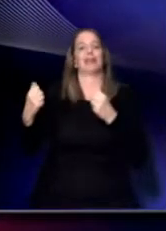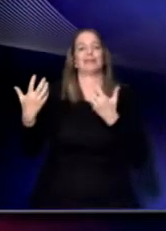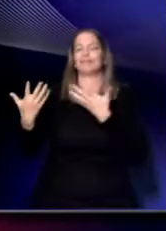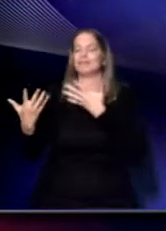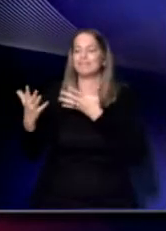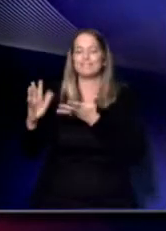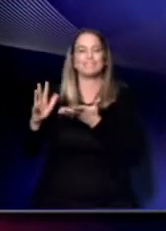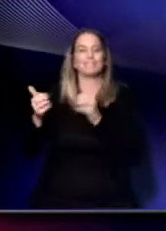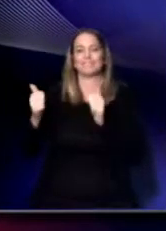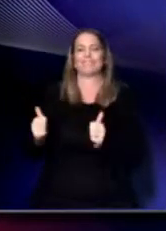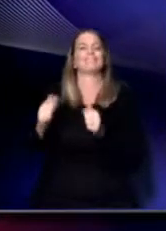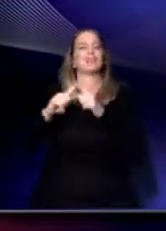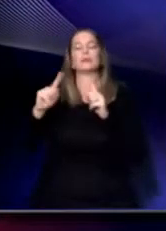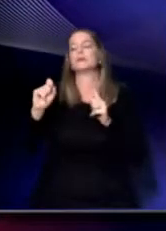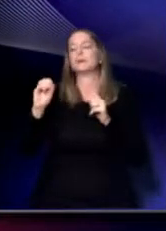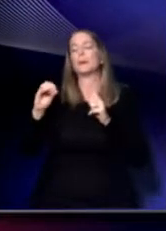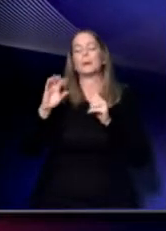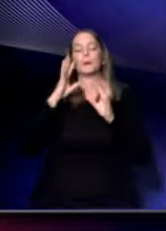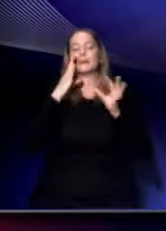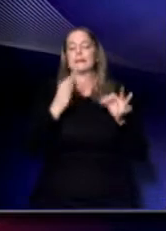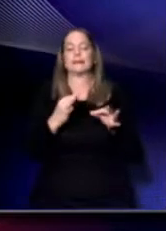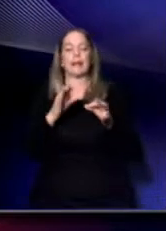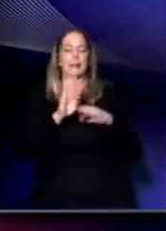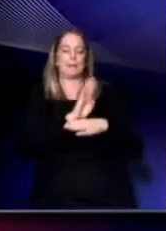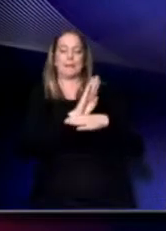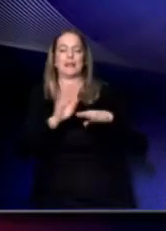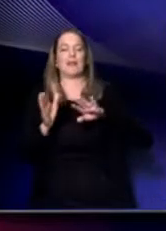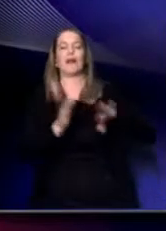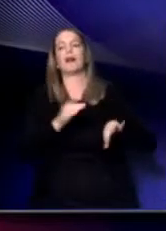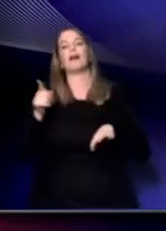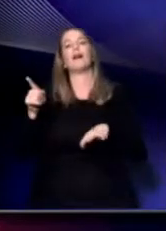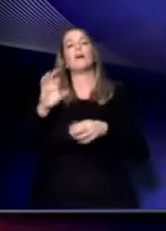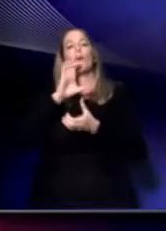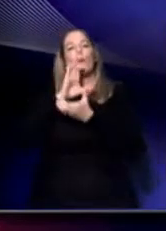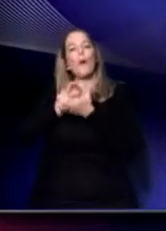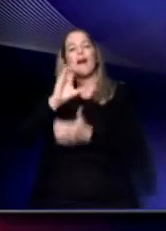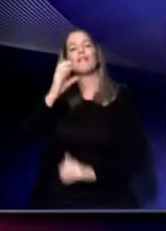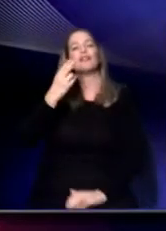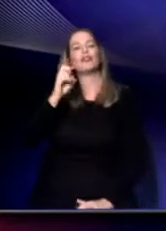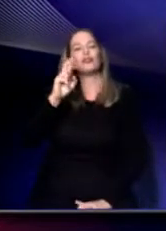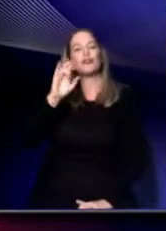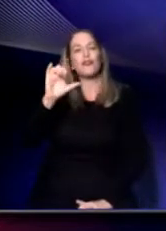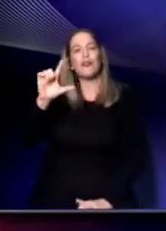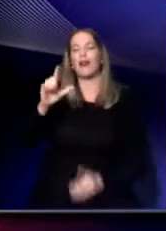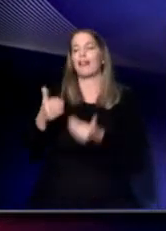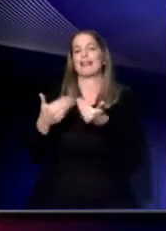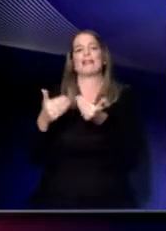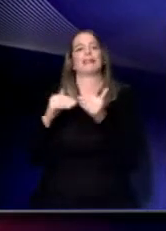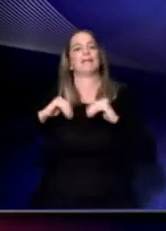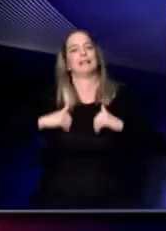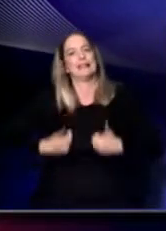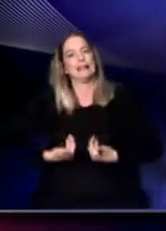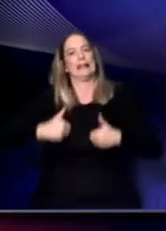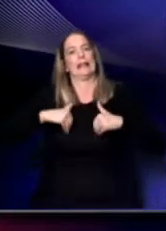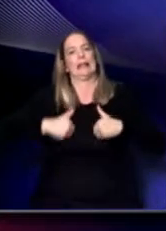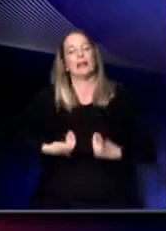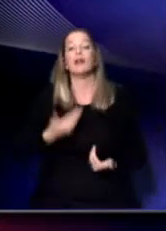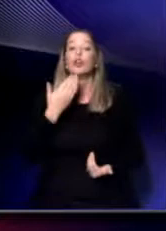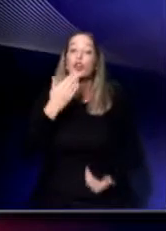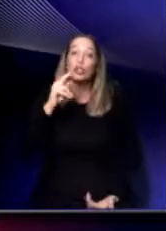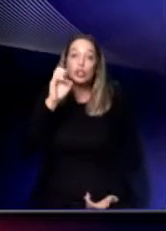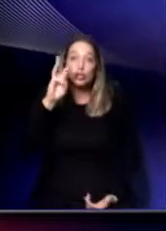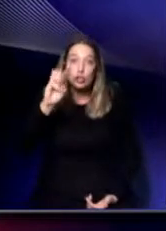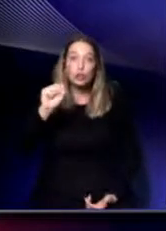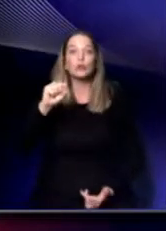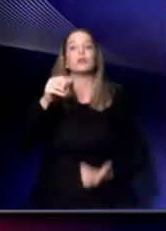no longer going to do that. Cheryl gets fatigued very easily, and the good news is in January she'll be going